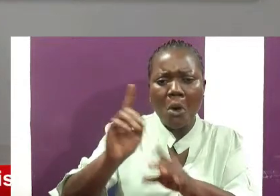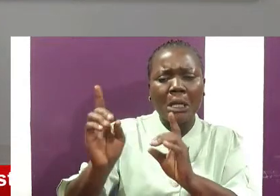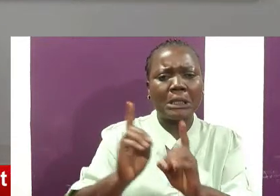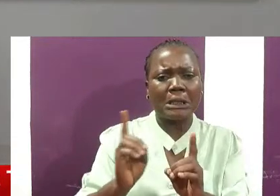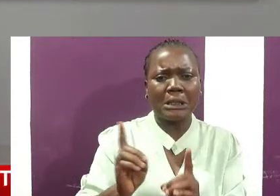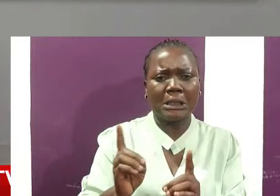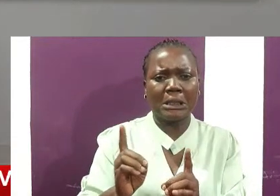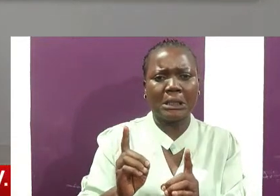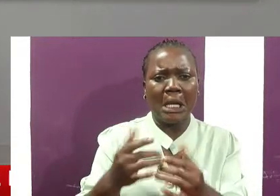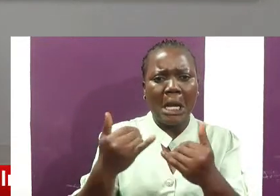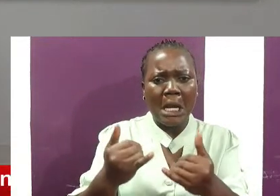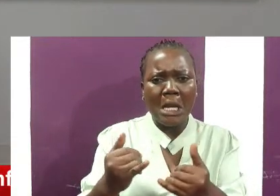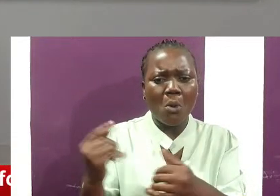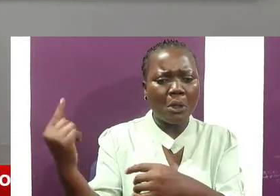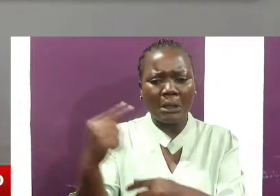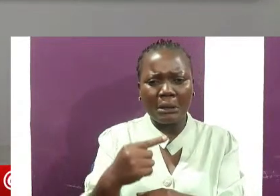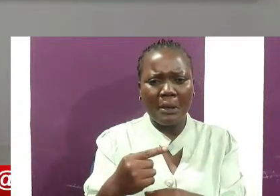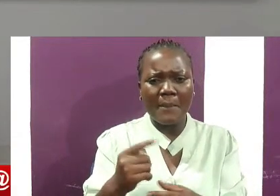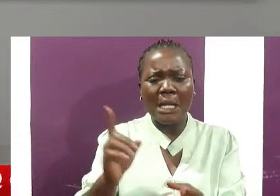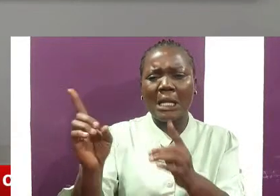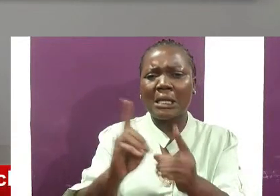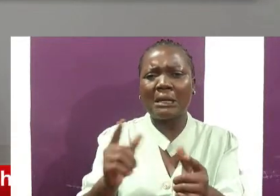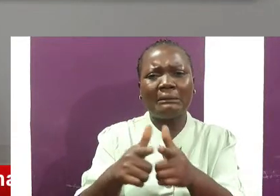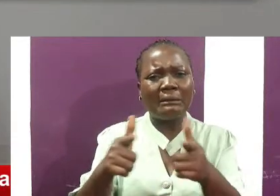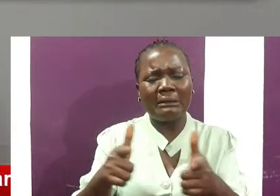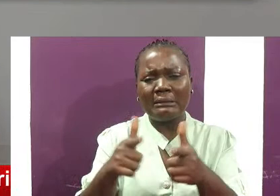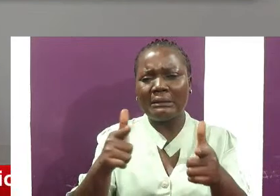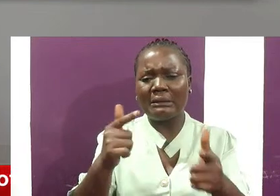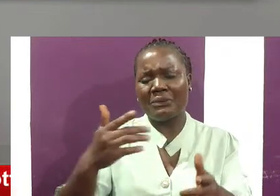On one occasion, he appealed to Caesar,